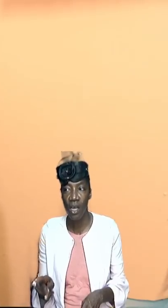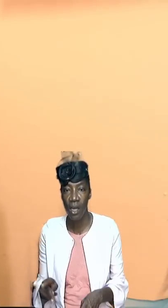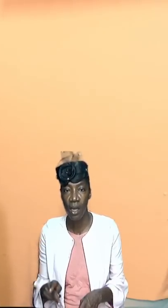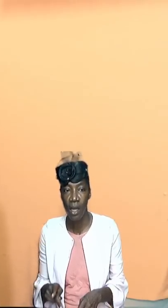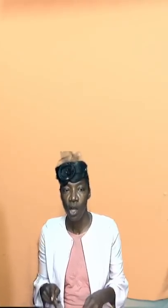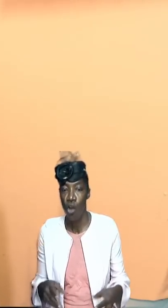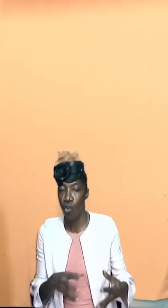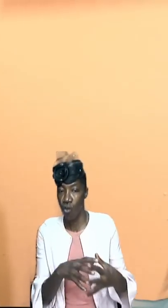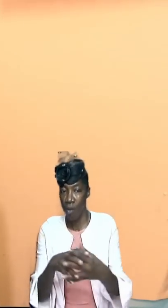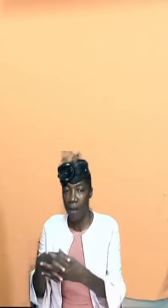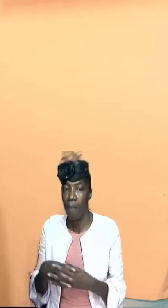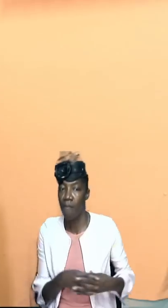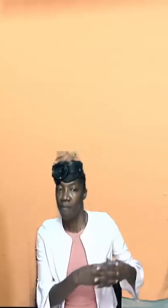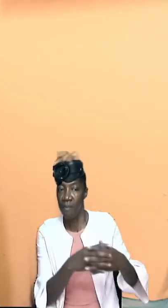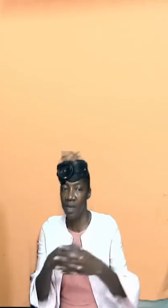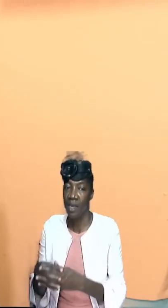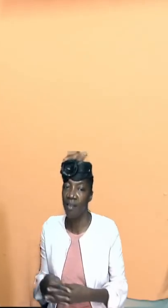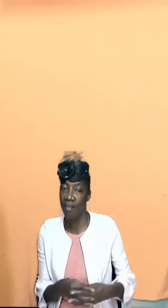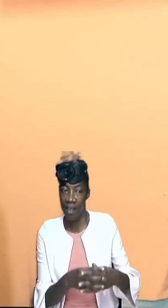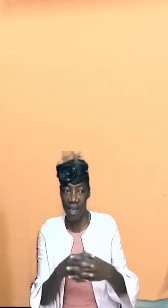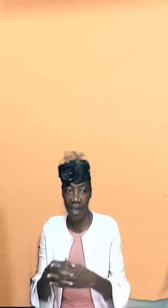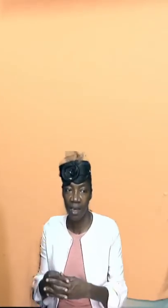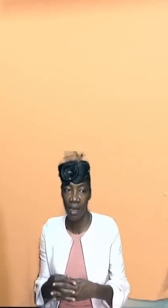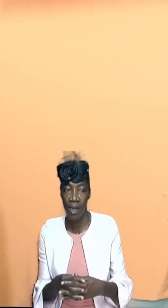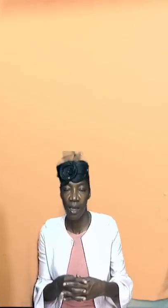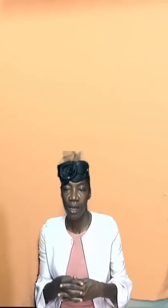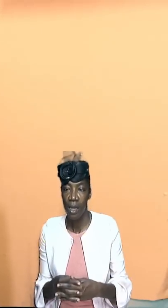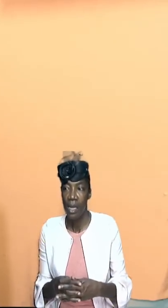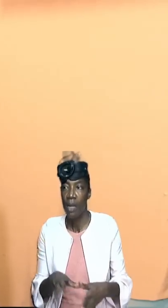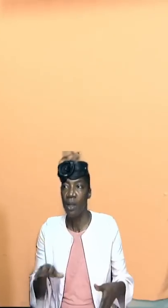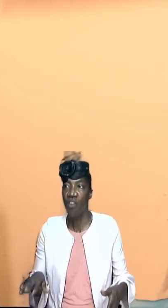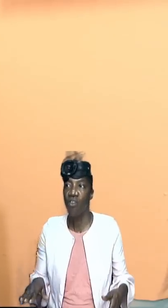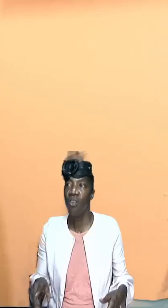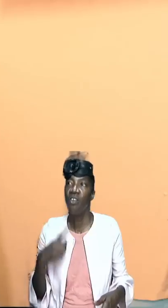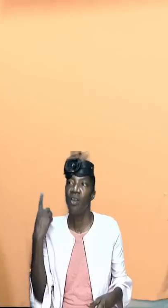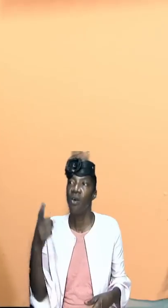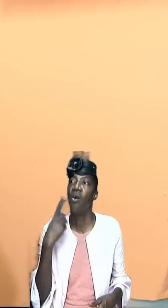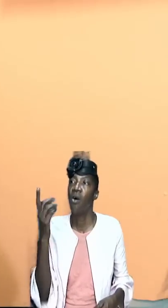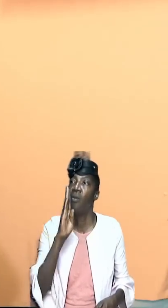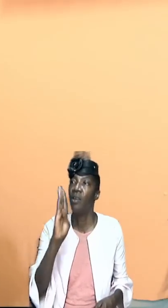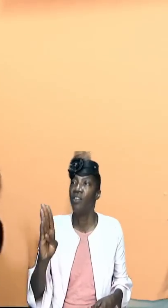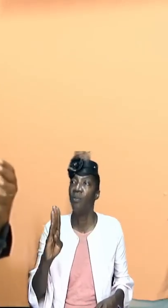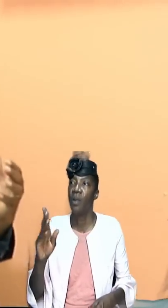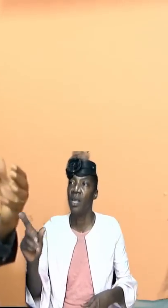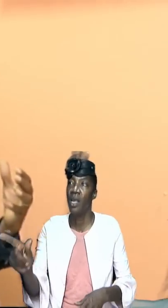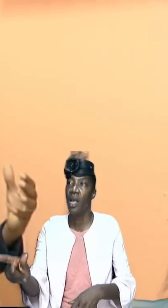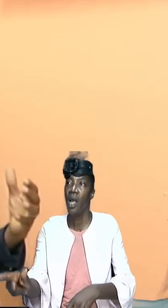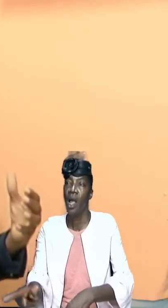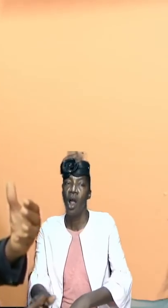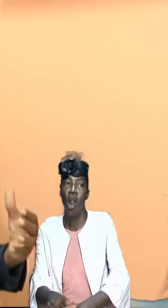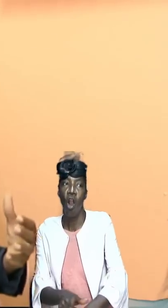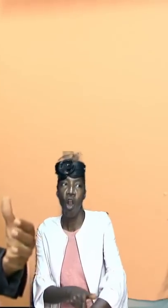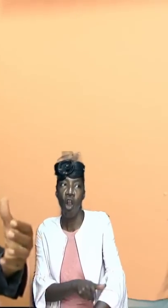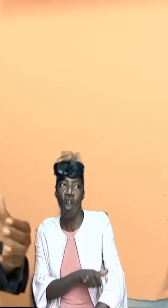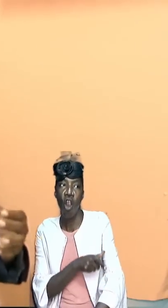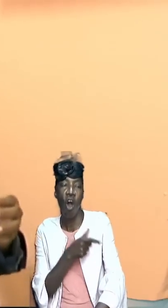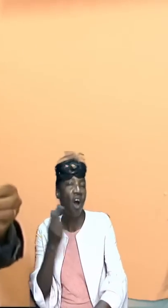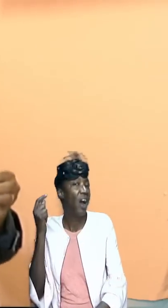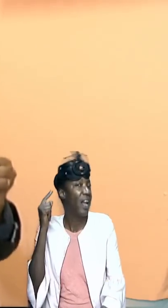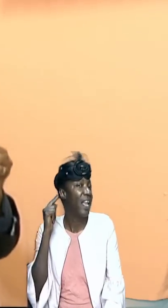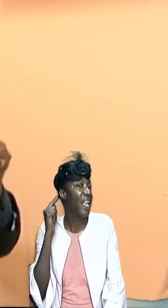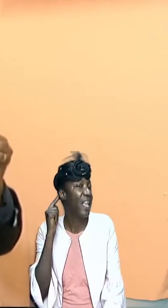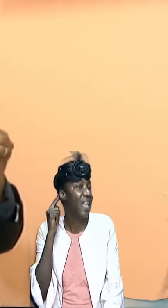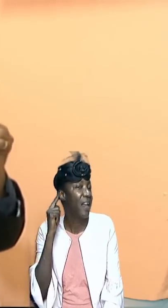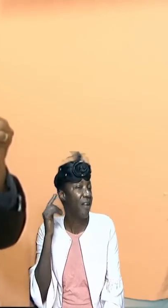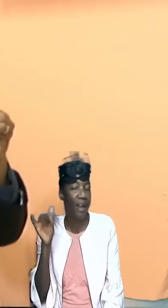The offspring are always going to be long hair dogs. Similarly, if